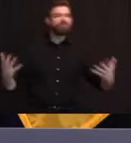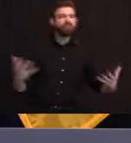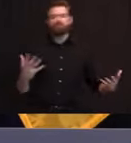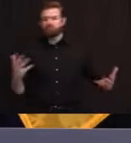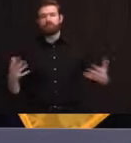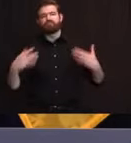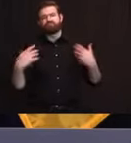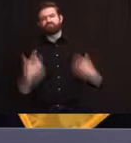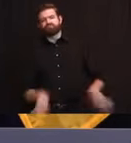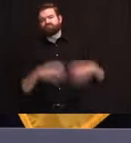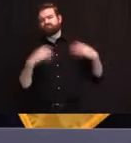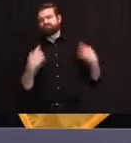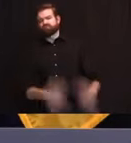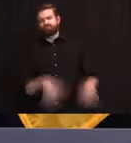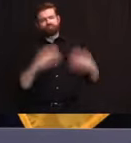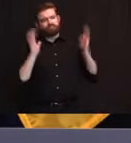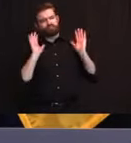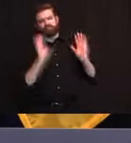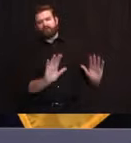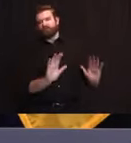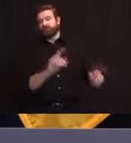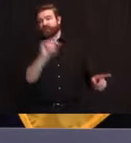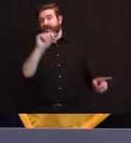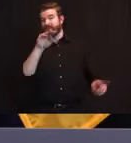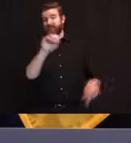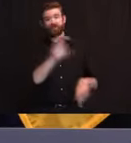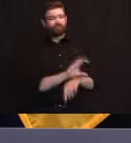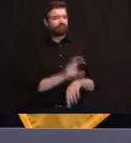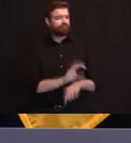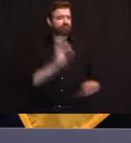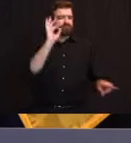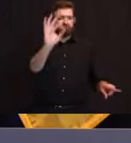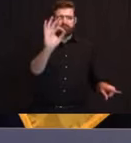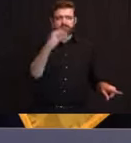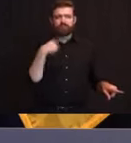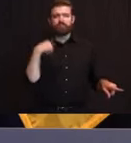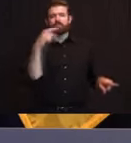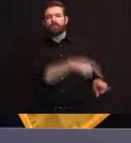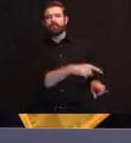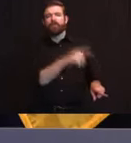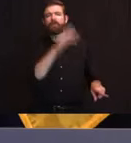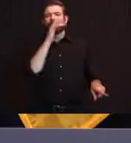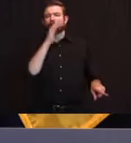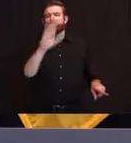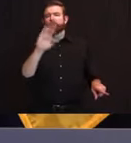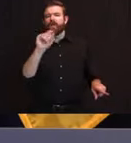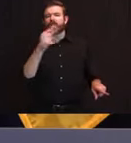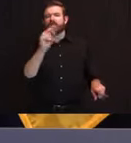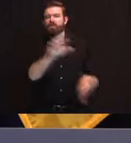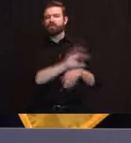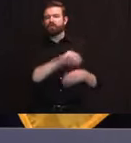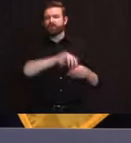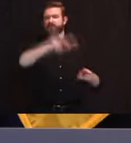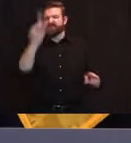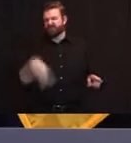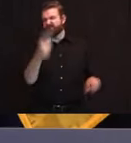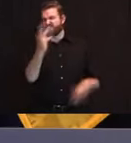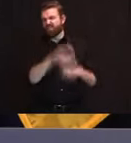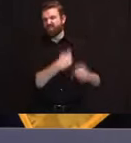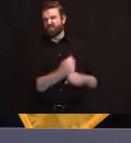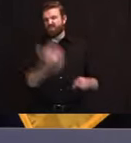Church, I was down in Mother Bethel in Philadelphia a couple of years ago, has an extraordinary history and legacy of breaking through